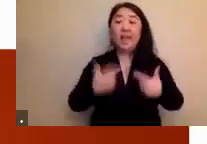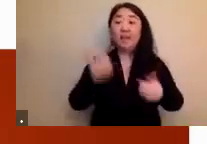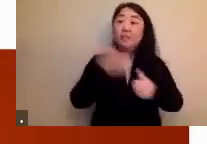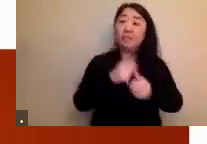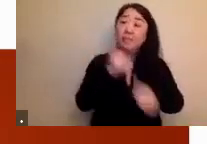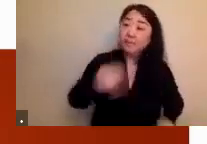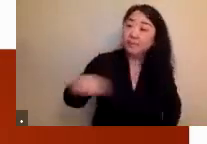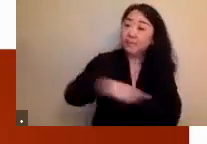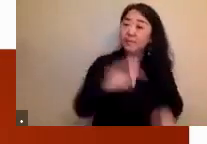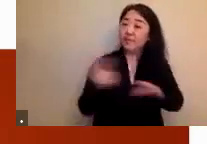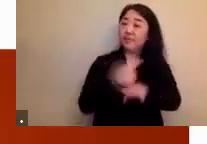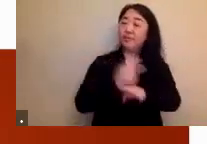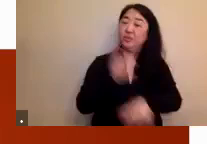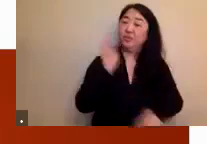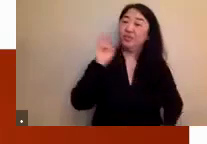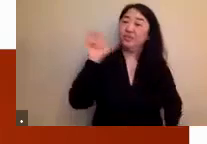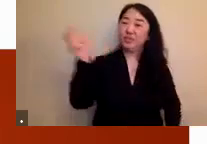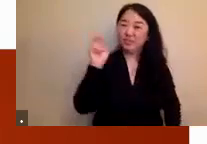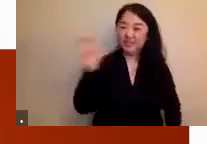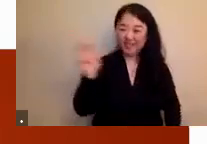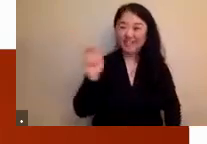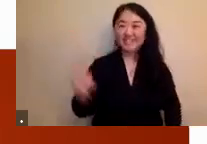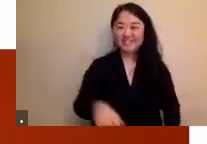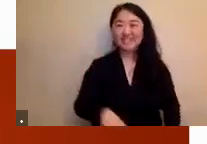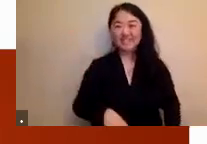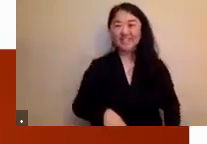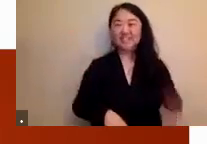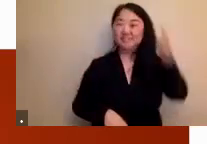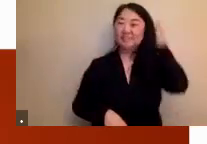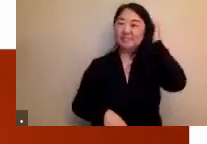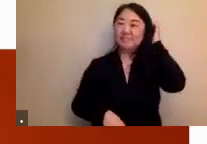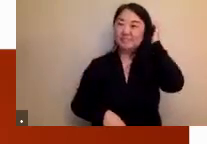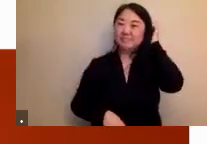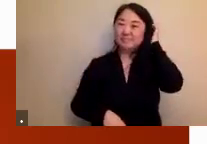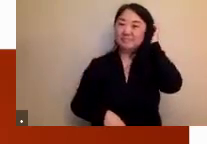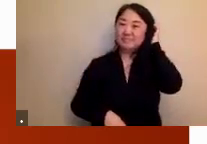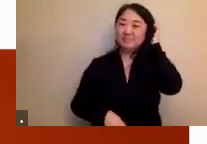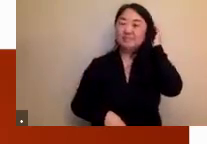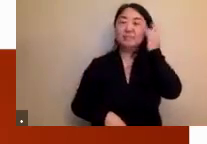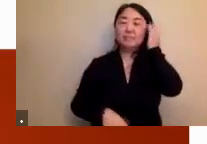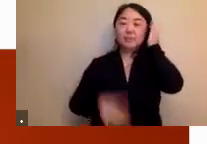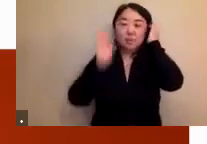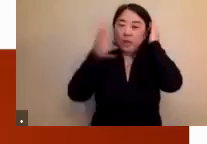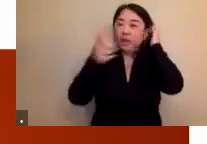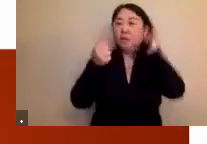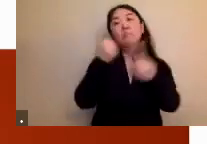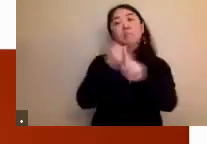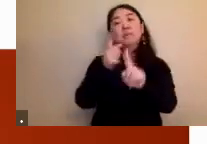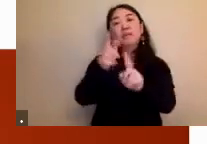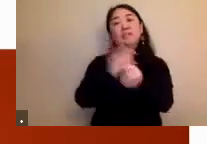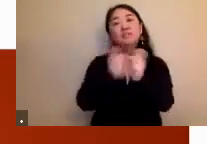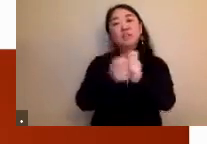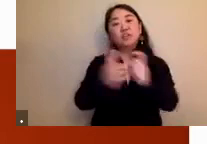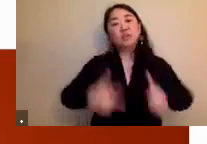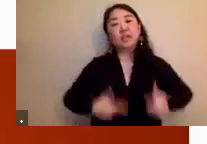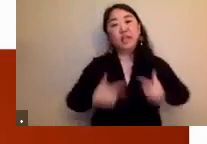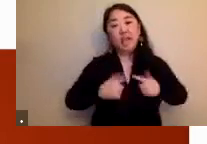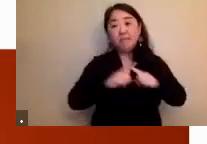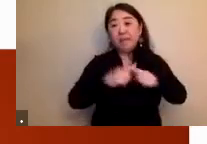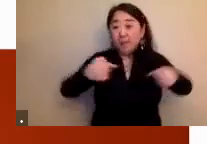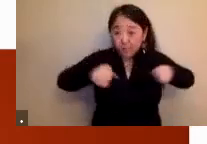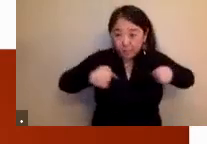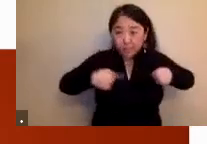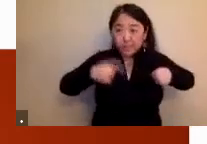transportation and it's something that surely will change our lives, but we have to be at the forefront